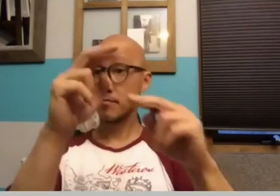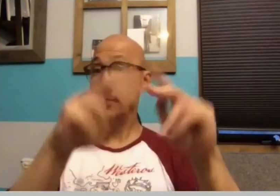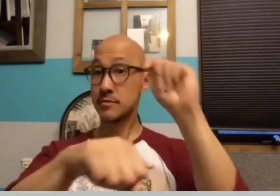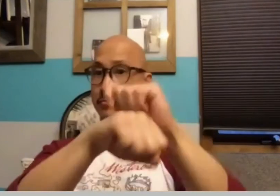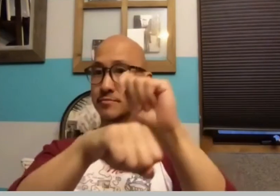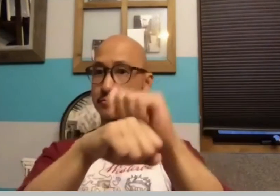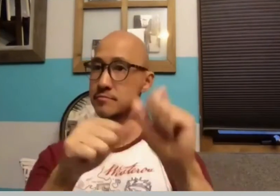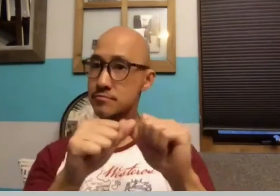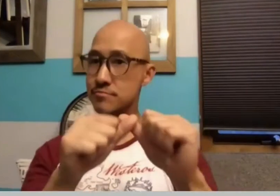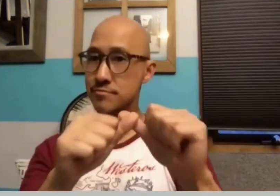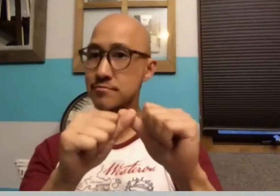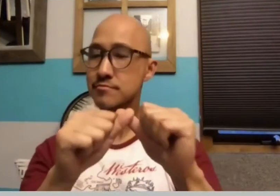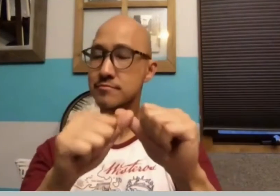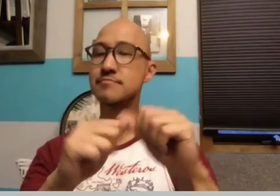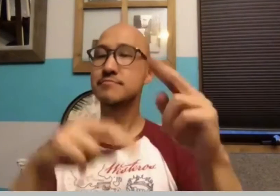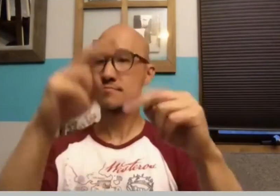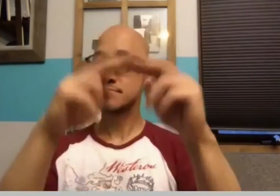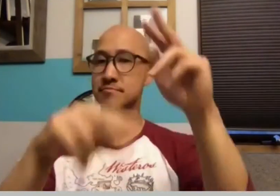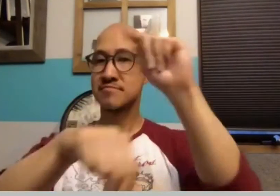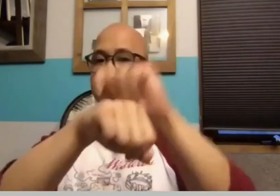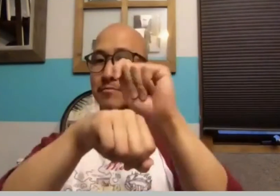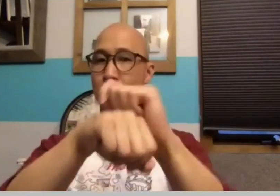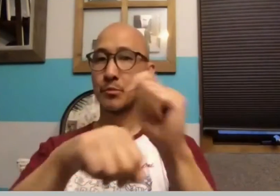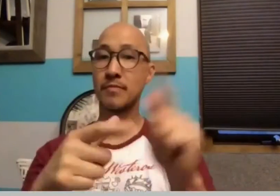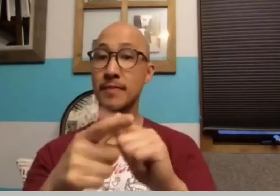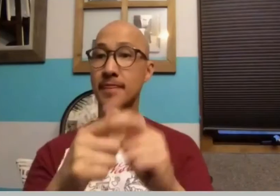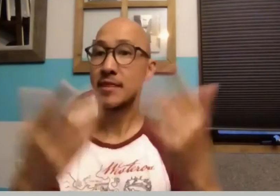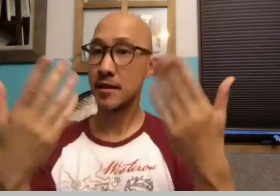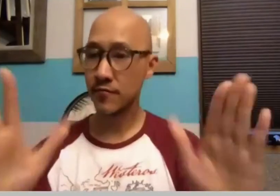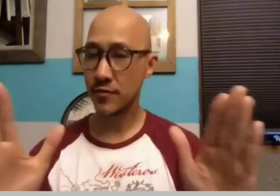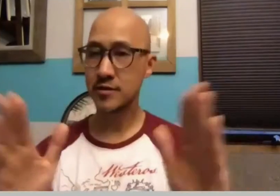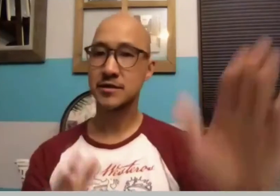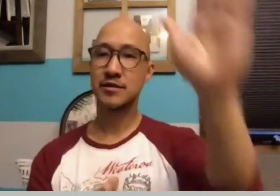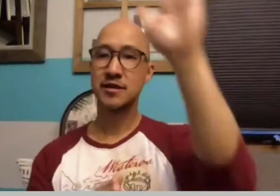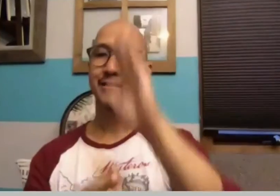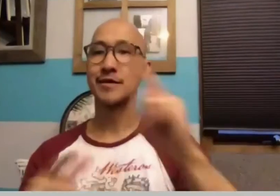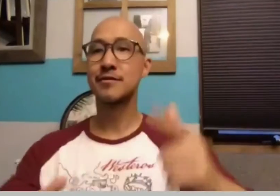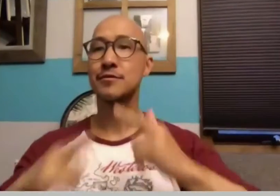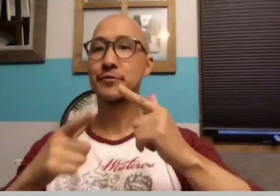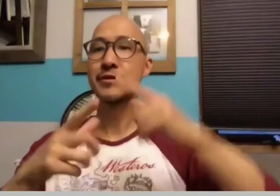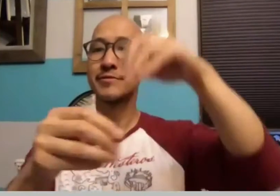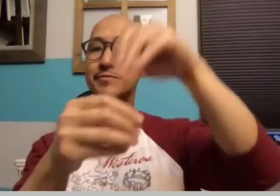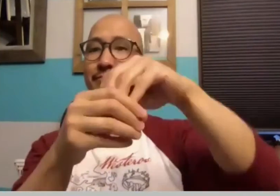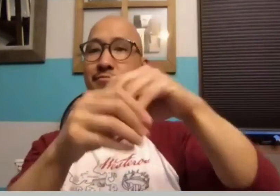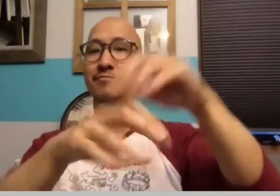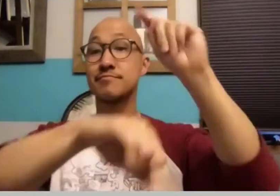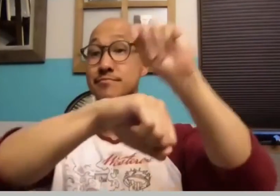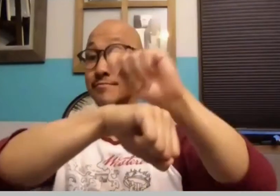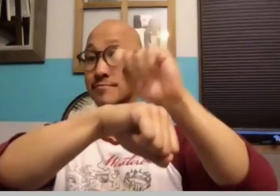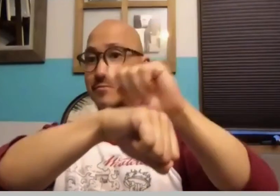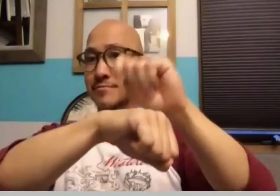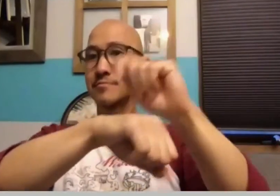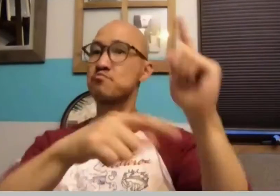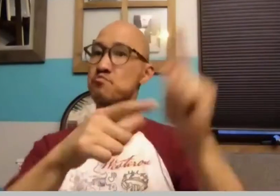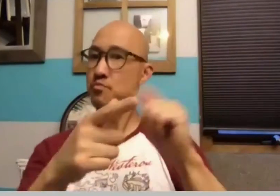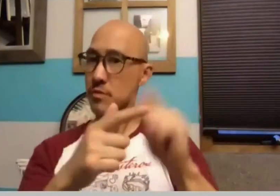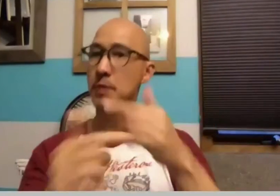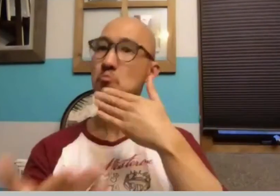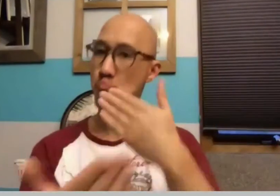and it's like Israel has finally reached the pinnacle of what God wanted them to be at this